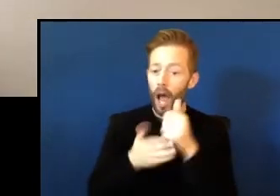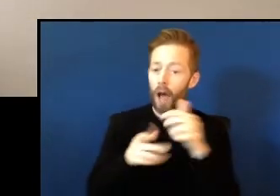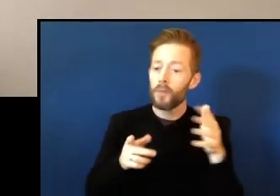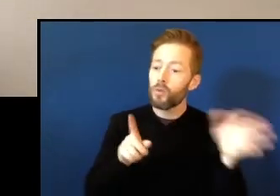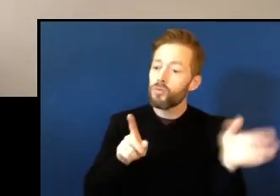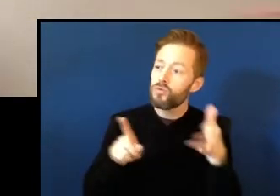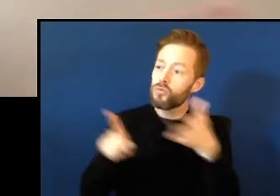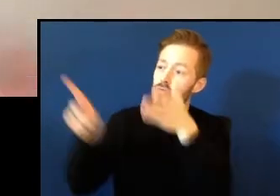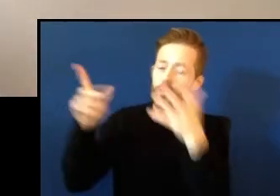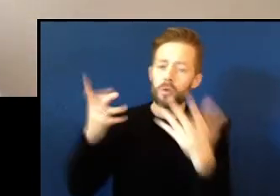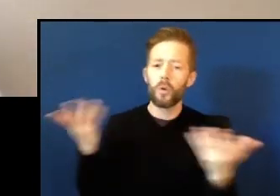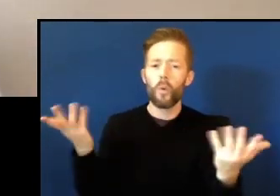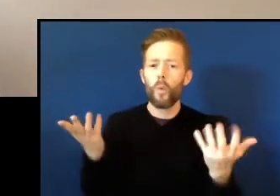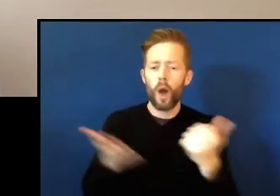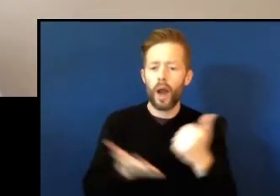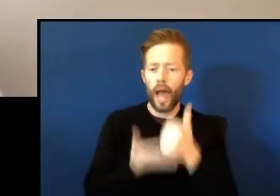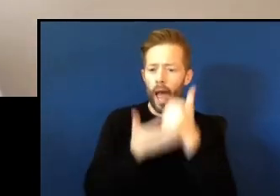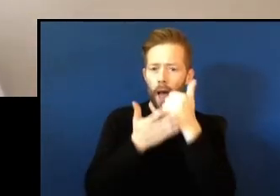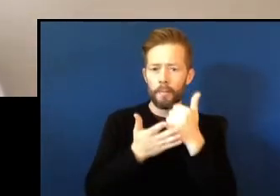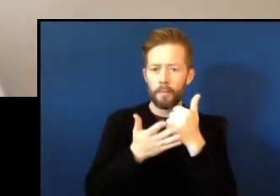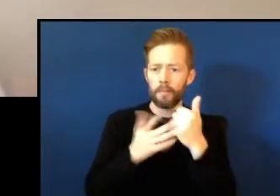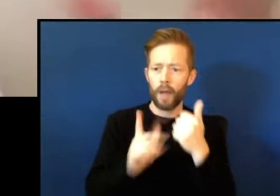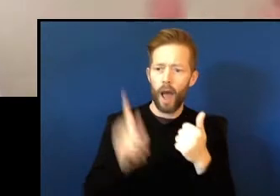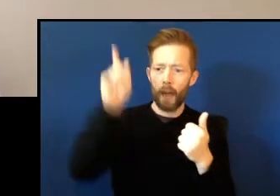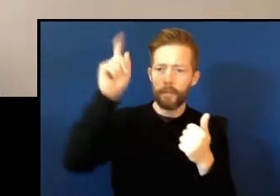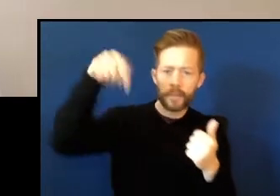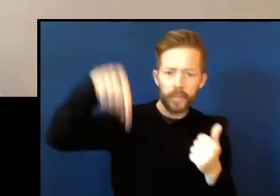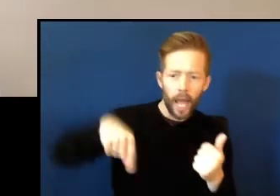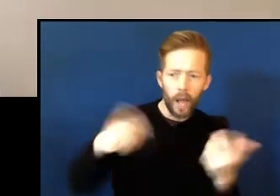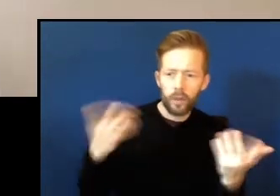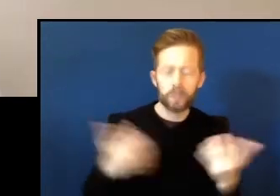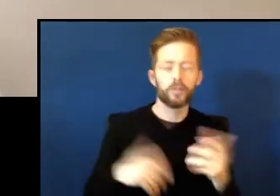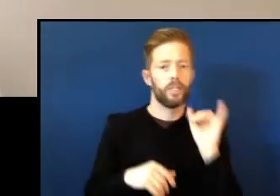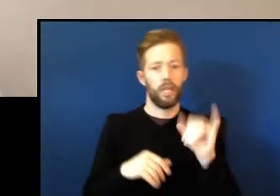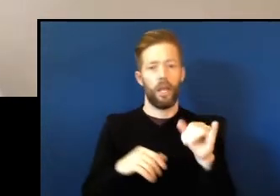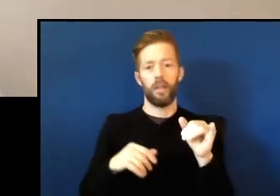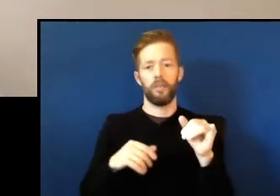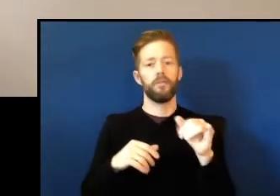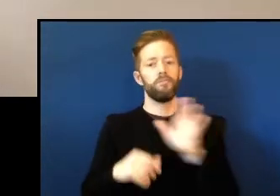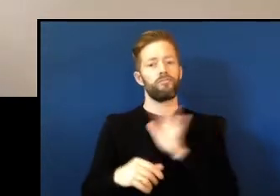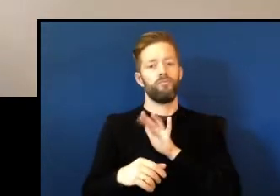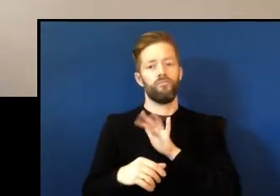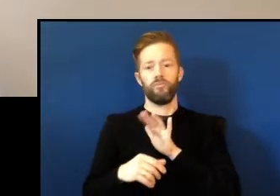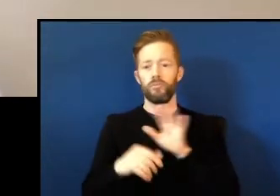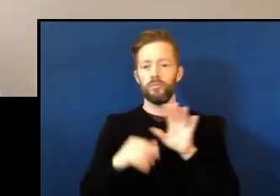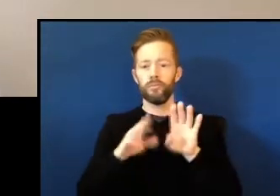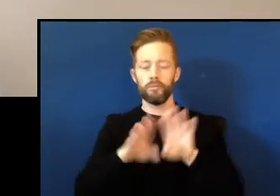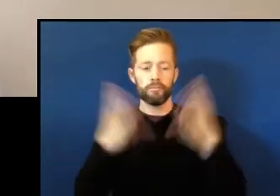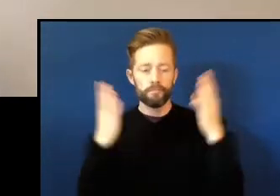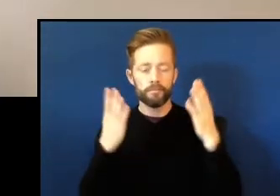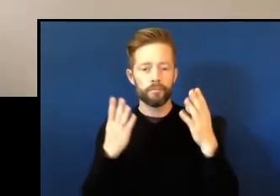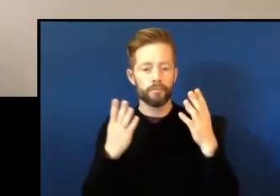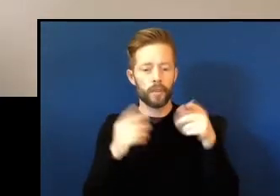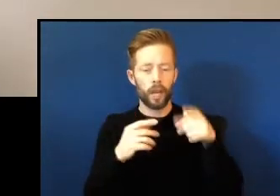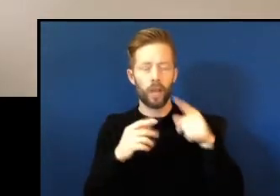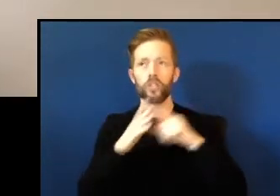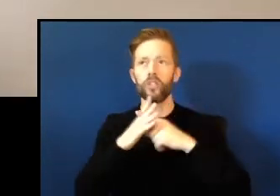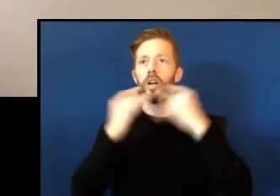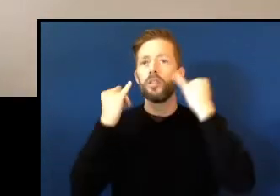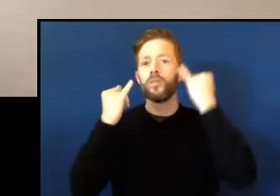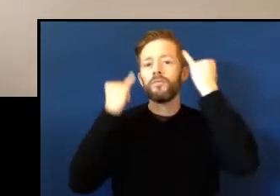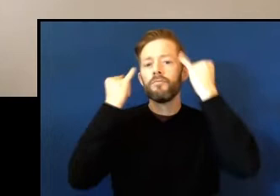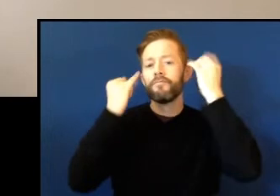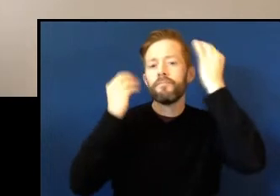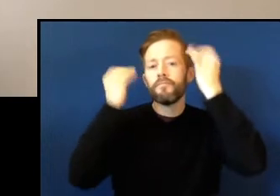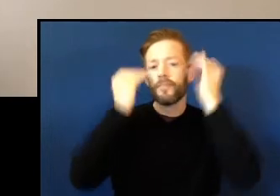the bubbles? What do you think is helping the bubbles move up or down? That's a great way to start also getting them to think about